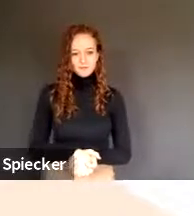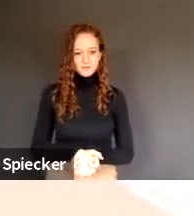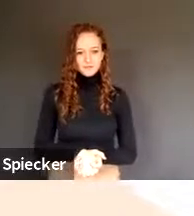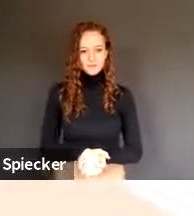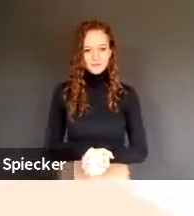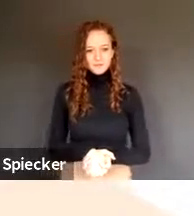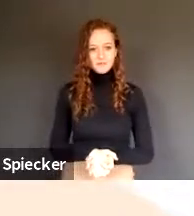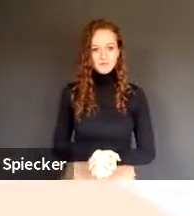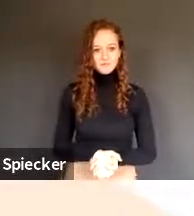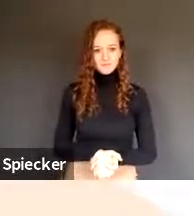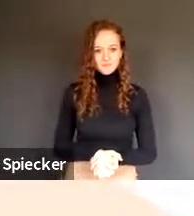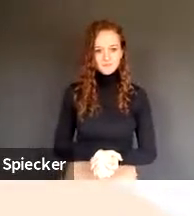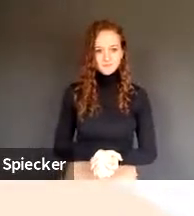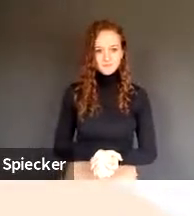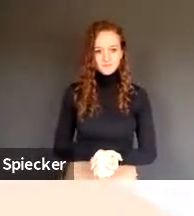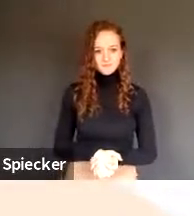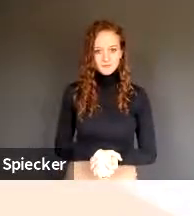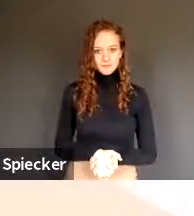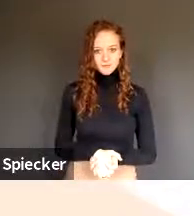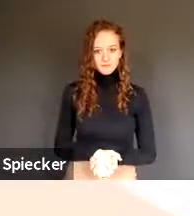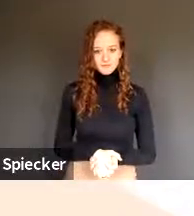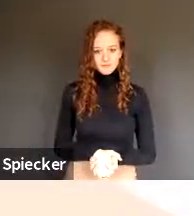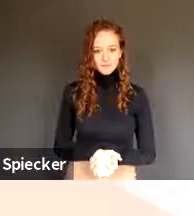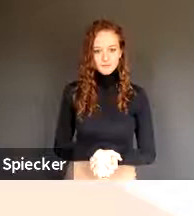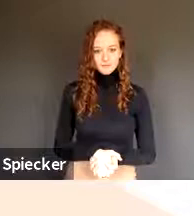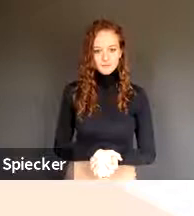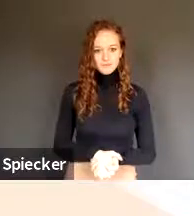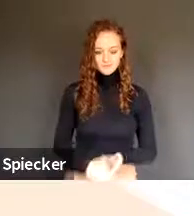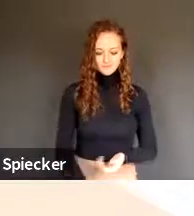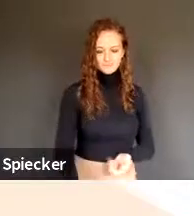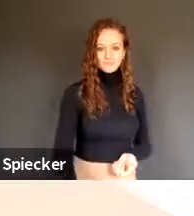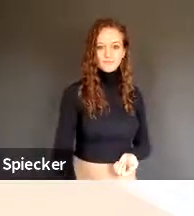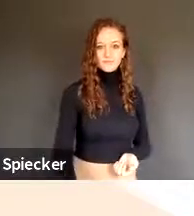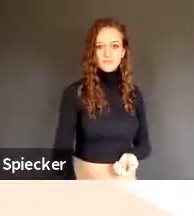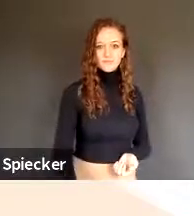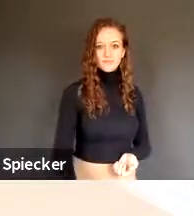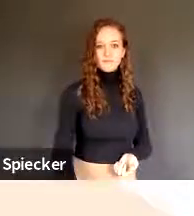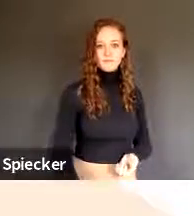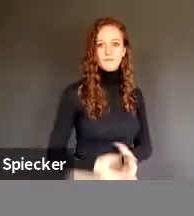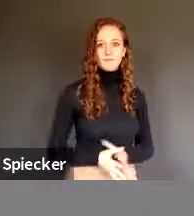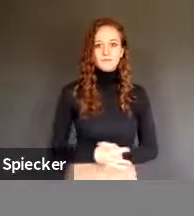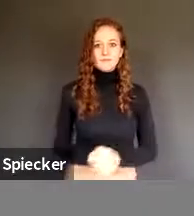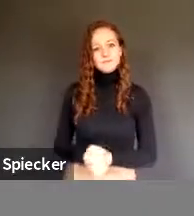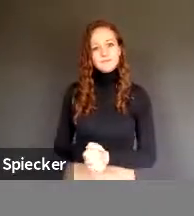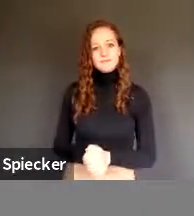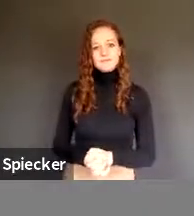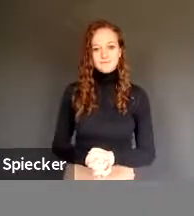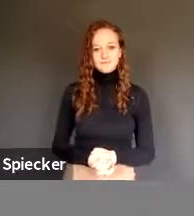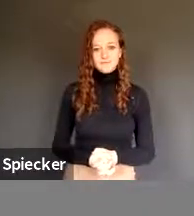Nino bringing the third most severe El Nino event in recorded history. And we'll go ahead and switch interpreters.